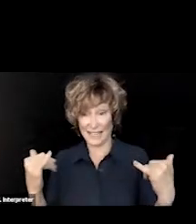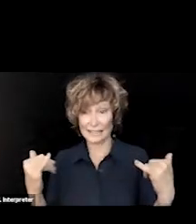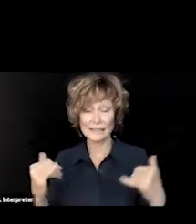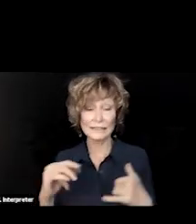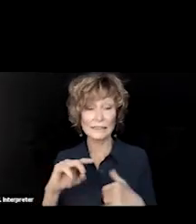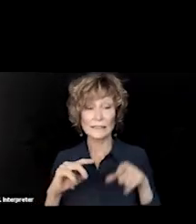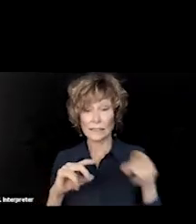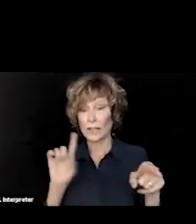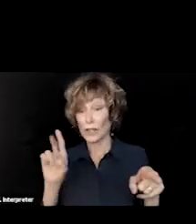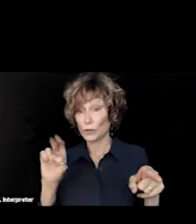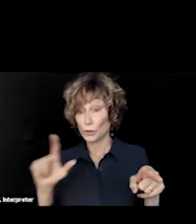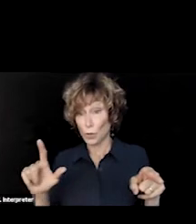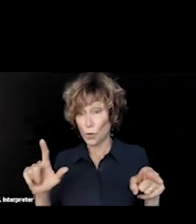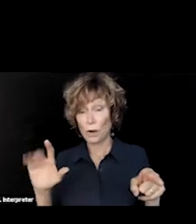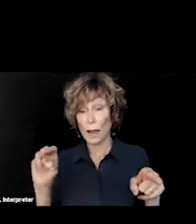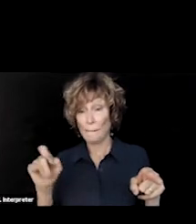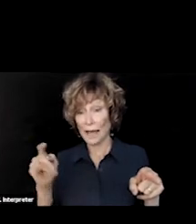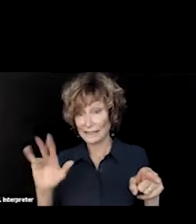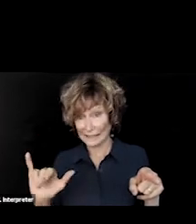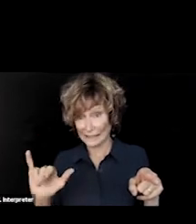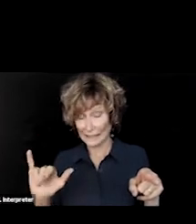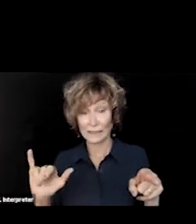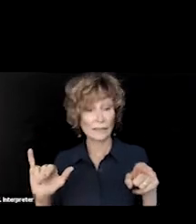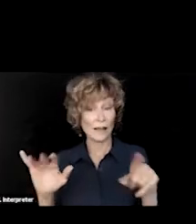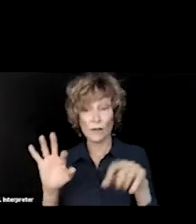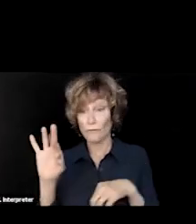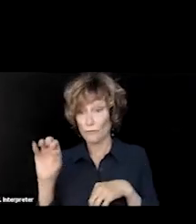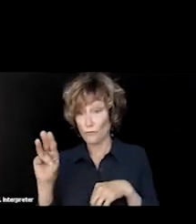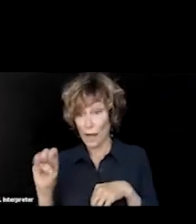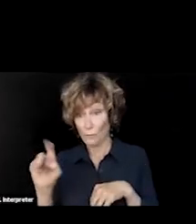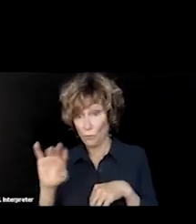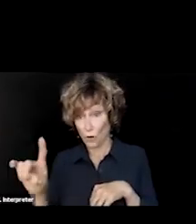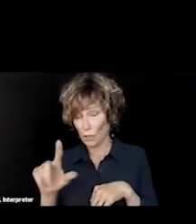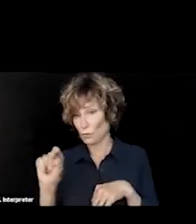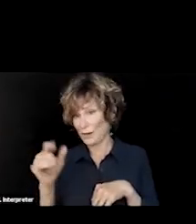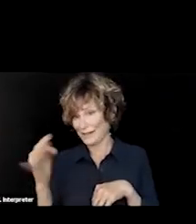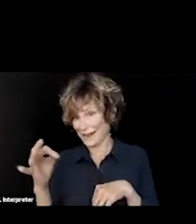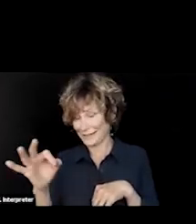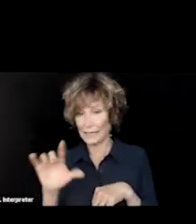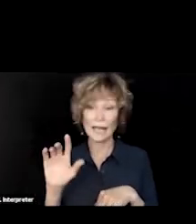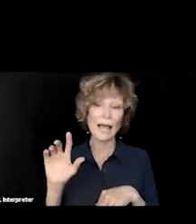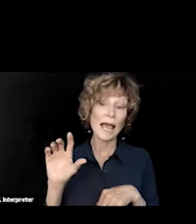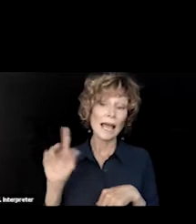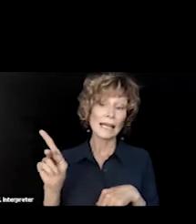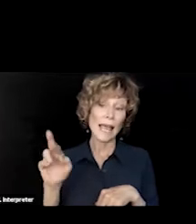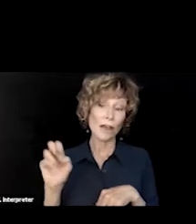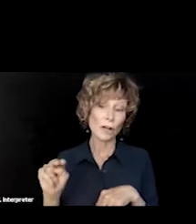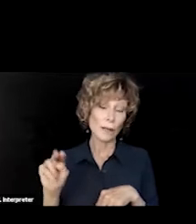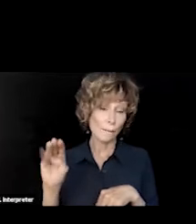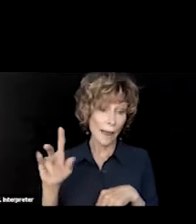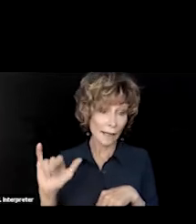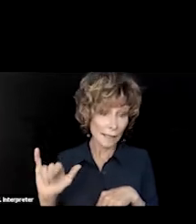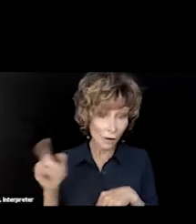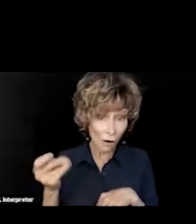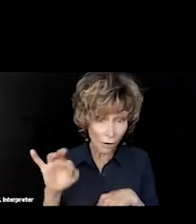version of the dual capacity building framework in 2019. It was created by Dr. Karen Mapp of Harvard to provide a